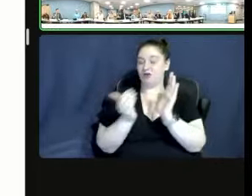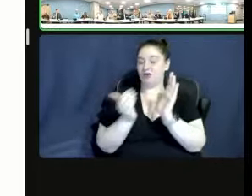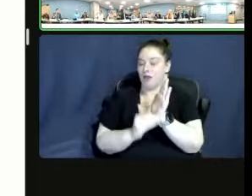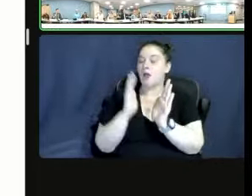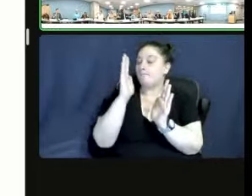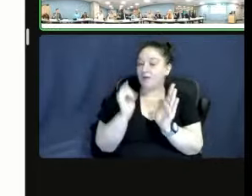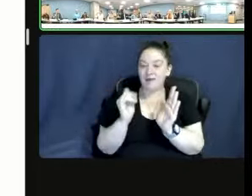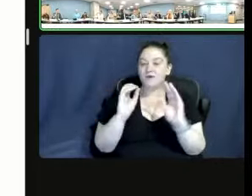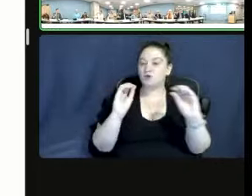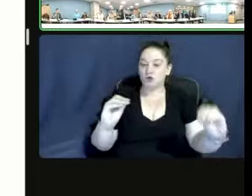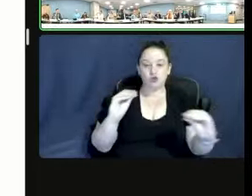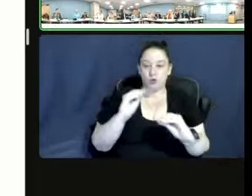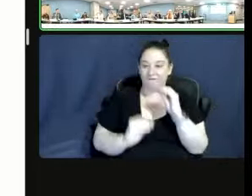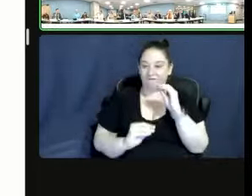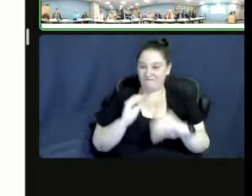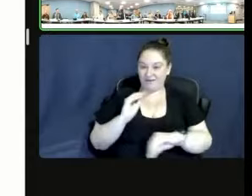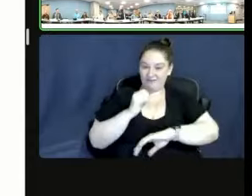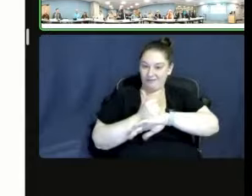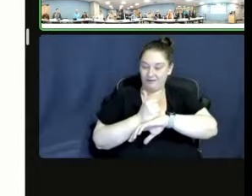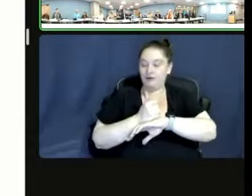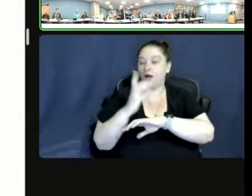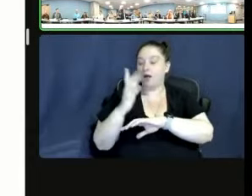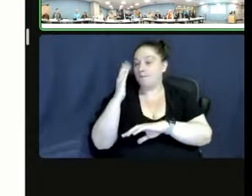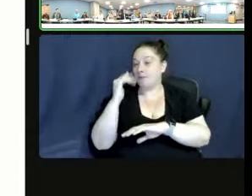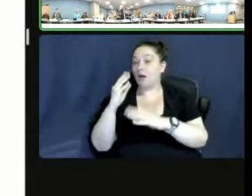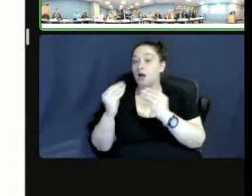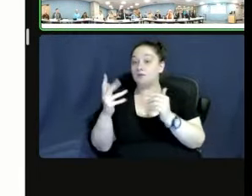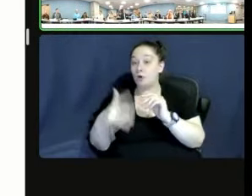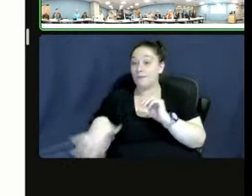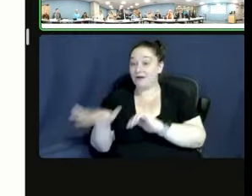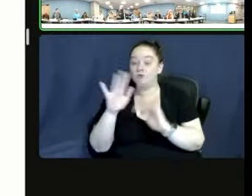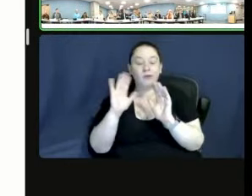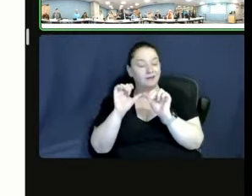taxes continue to grow at a slower rate than expenses.